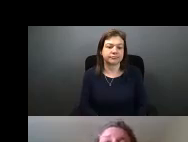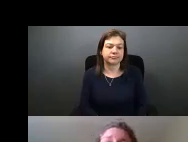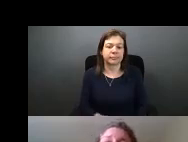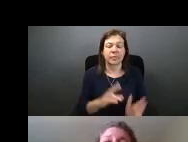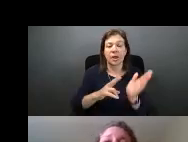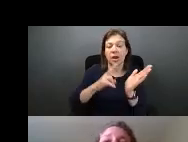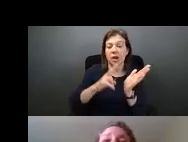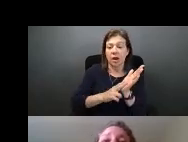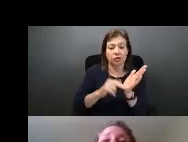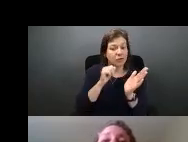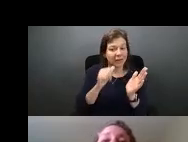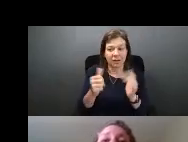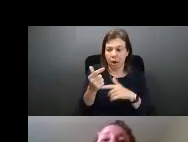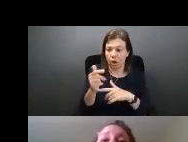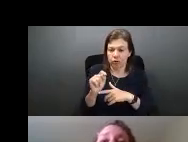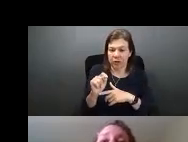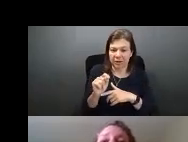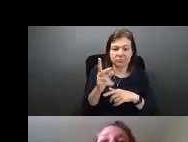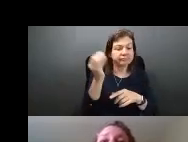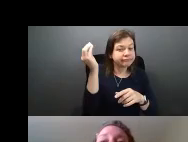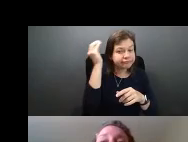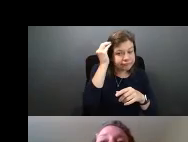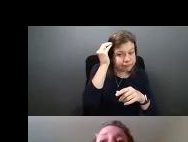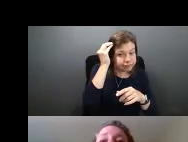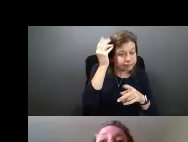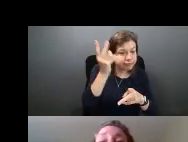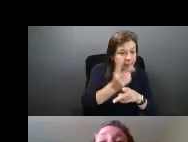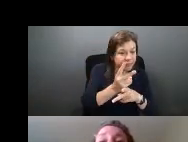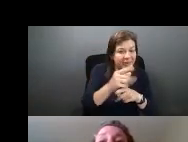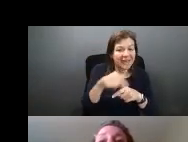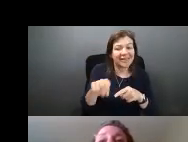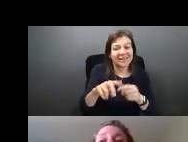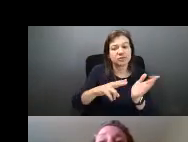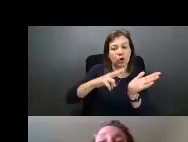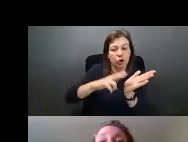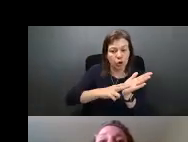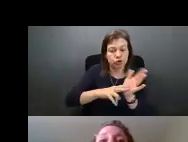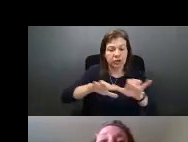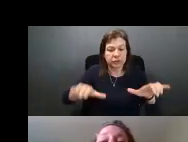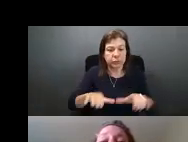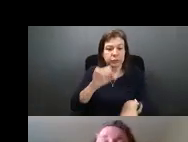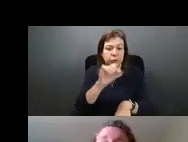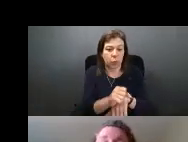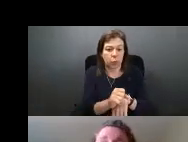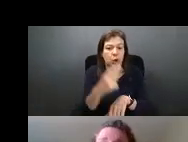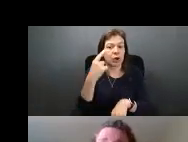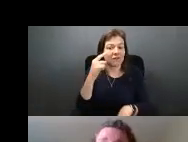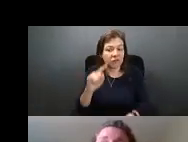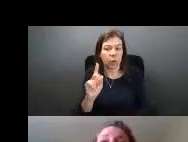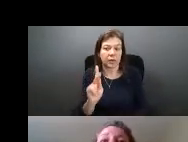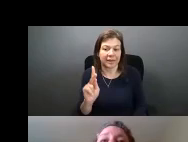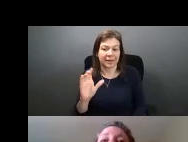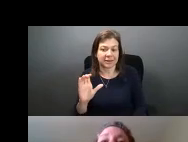Contracts, not grants. Please keep in mind that these are contracts to do work for the Kennedy